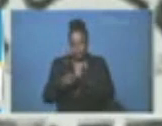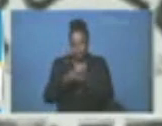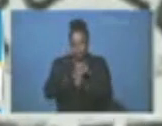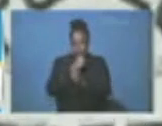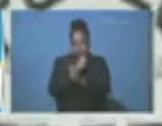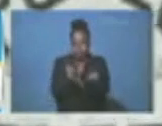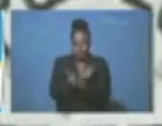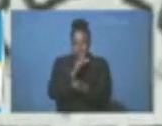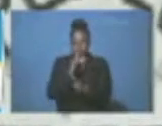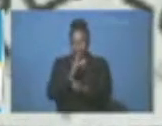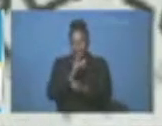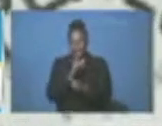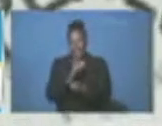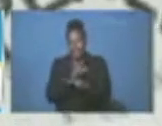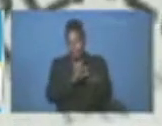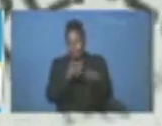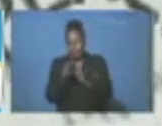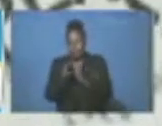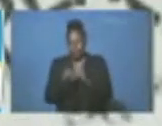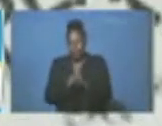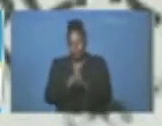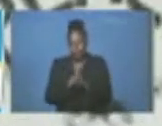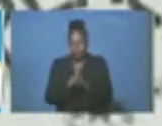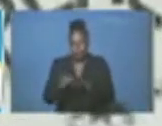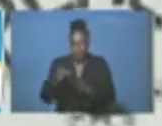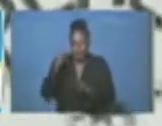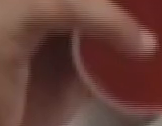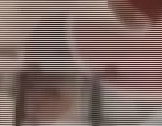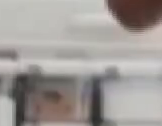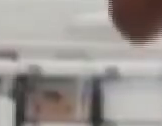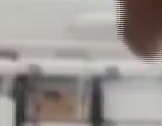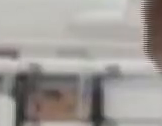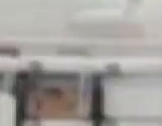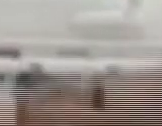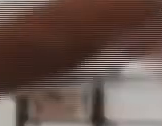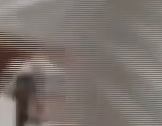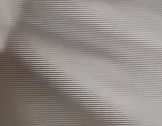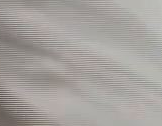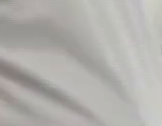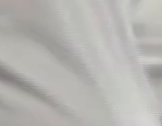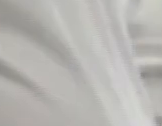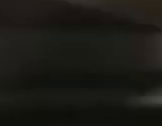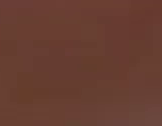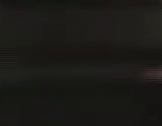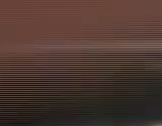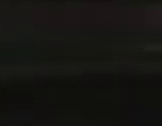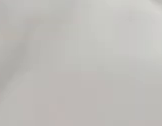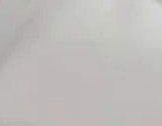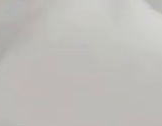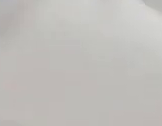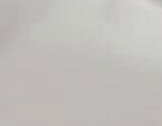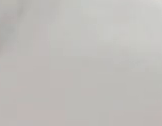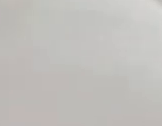of the labor movement and a high point in the quiet revolution of the Bahamas. Honey, everything okay?